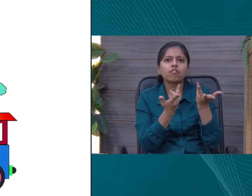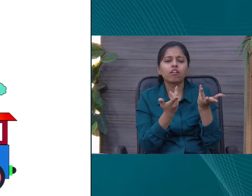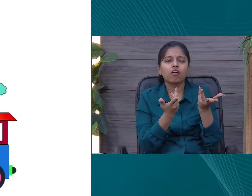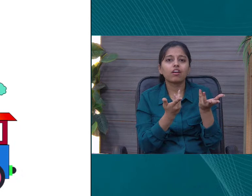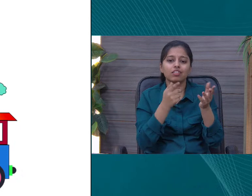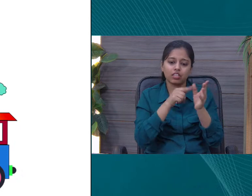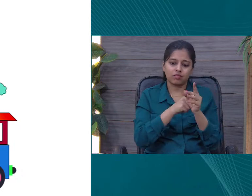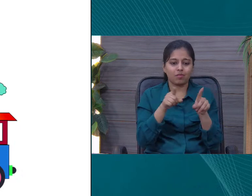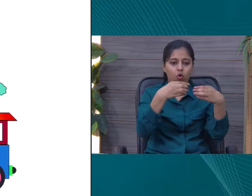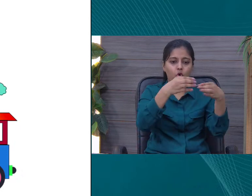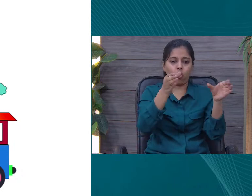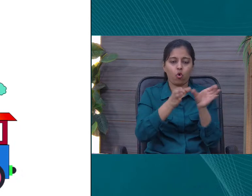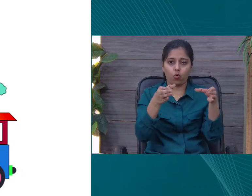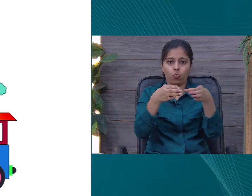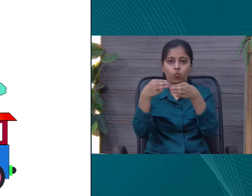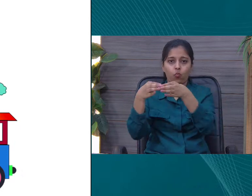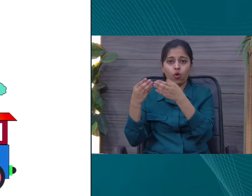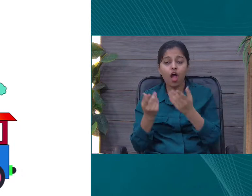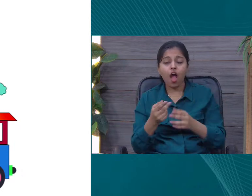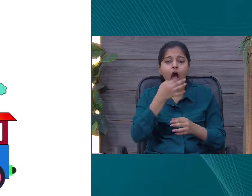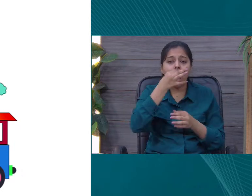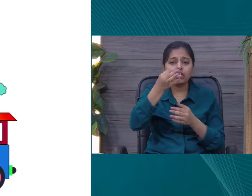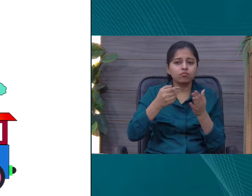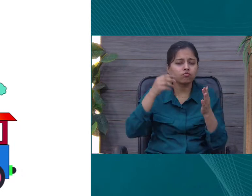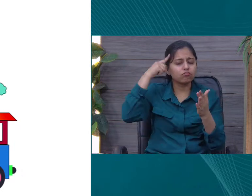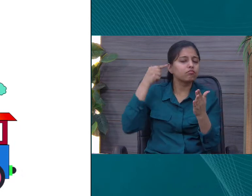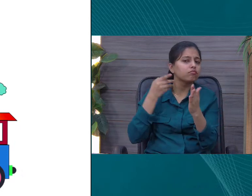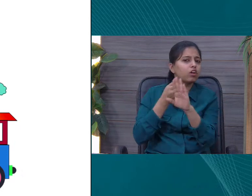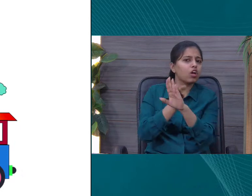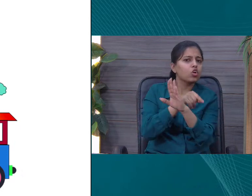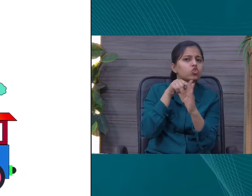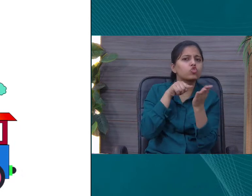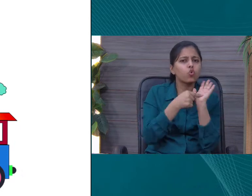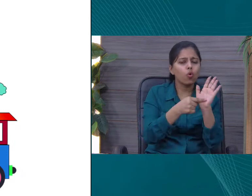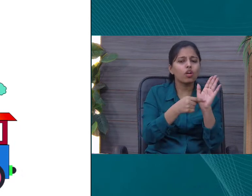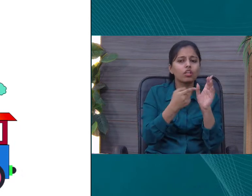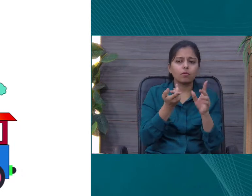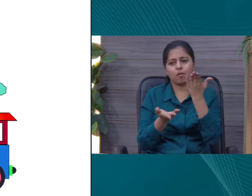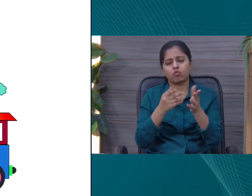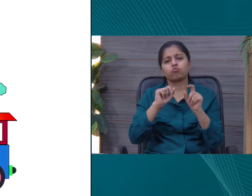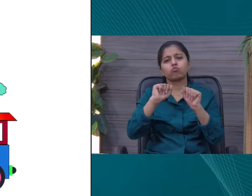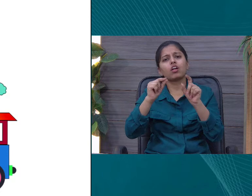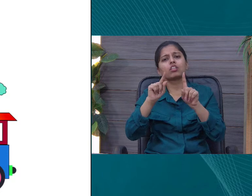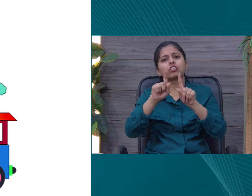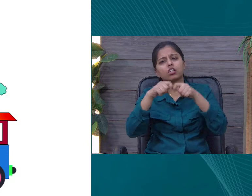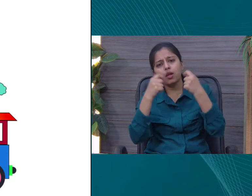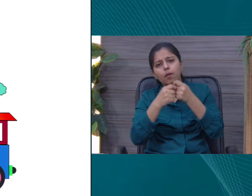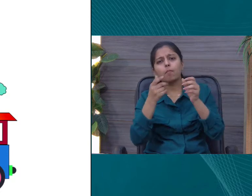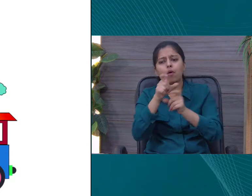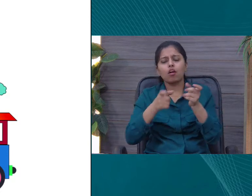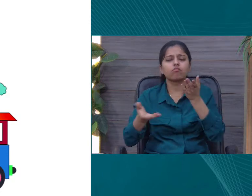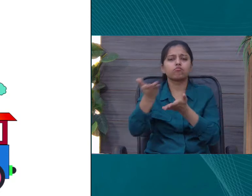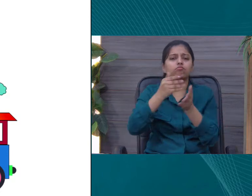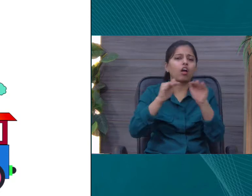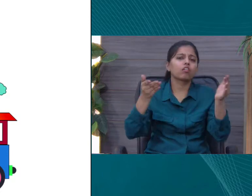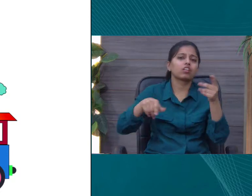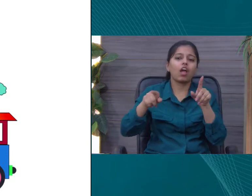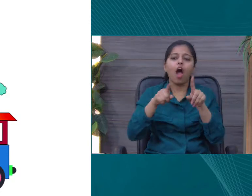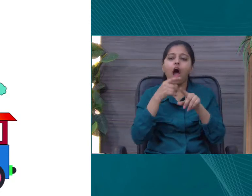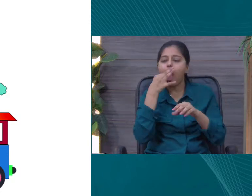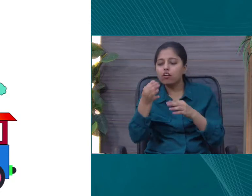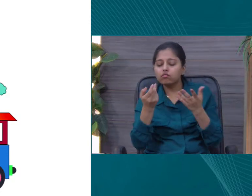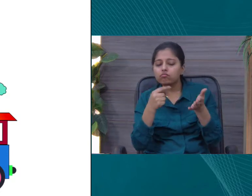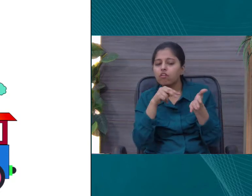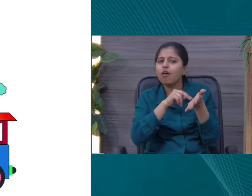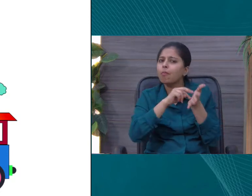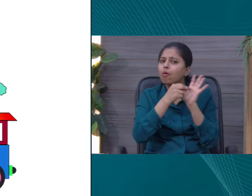the pairs, and then ask them. The other person, buddy, could describe that vehicle or that shadow